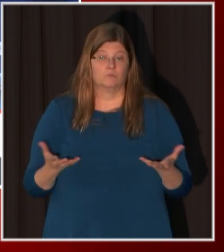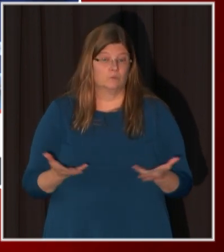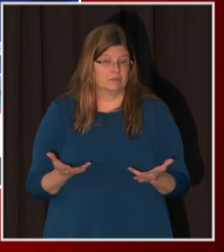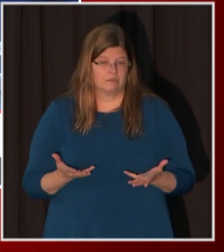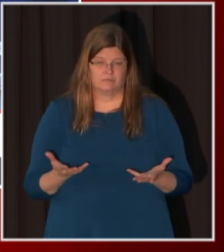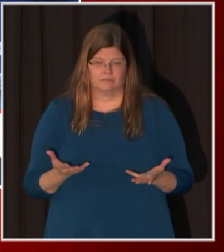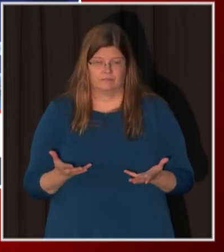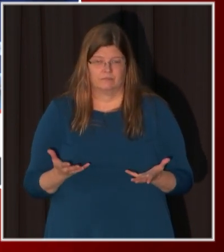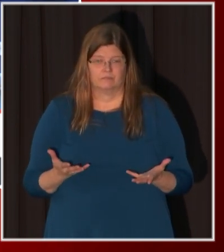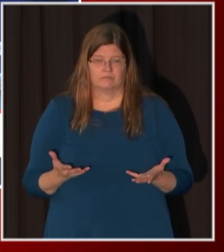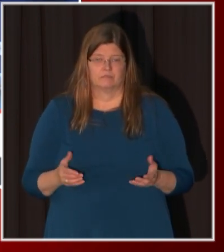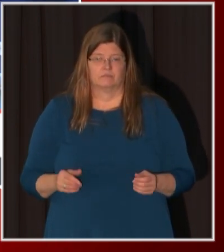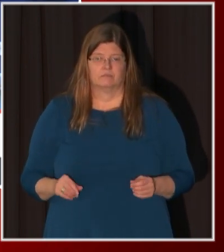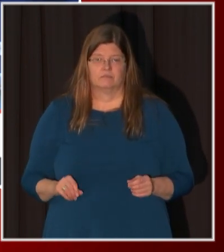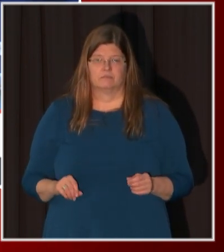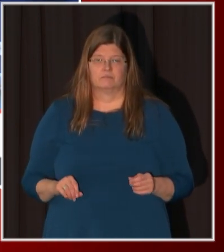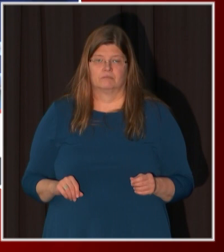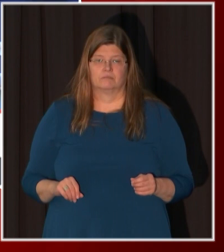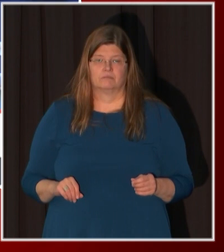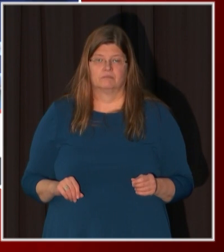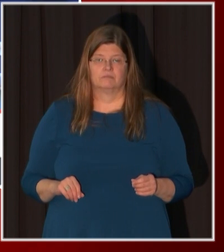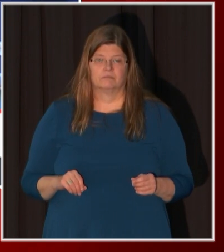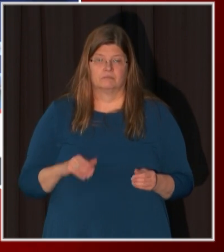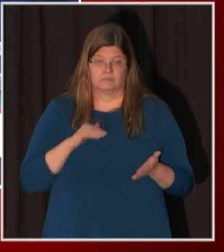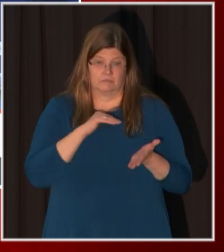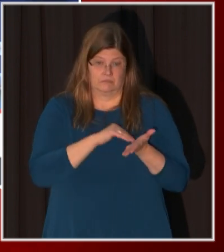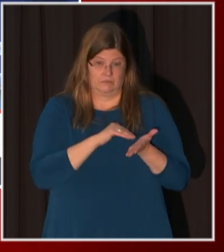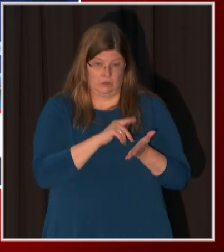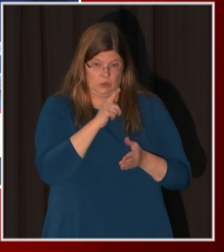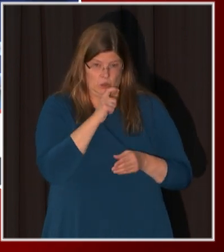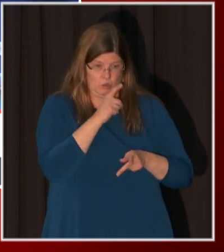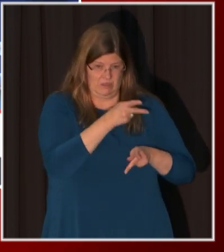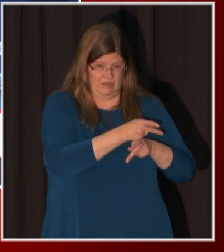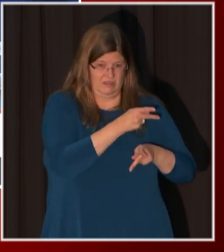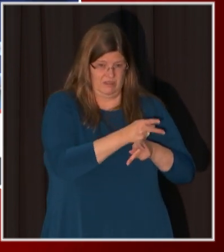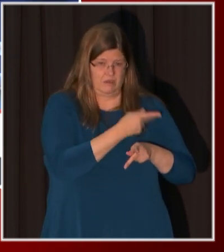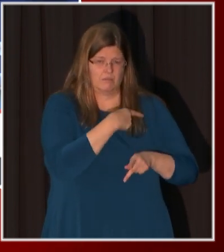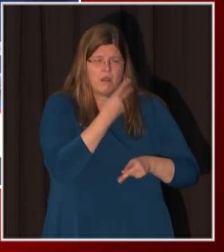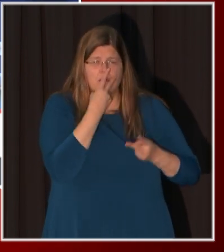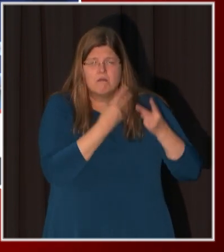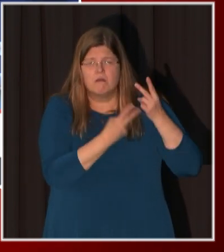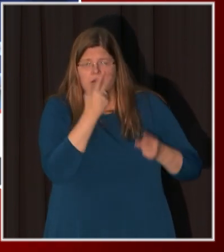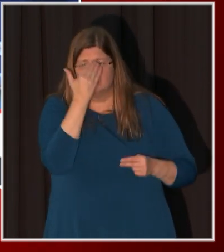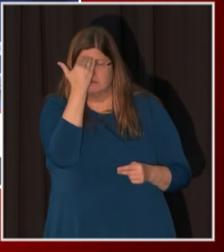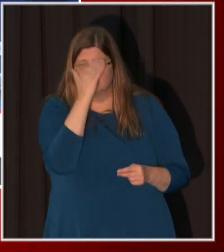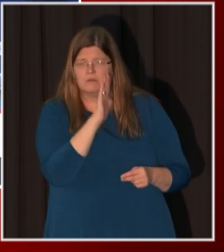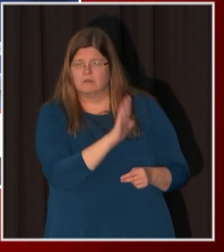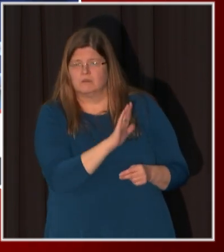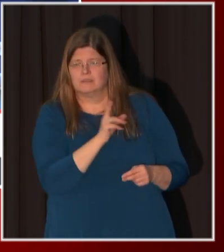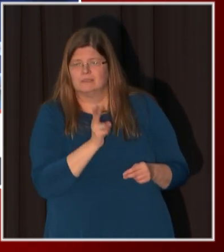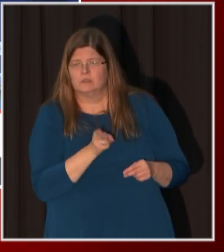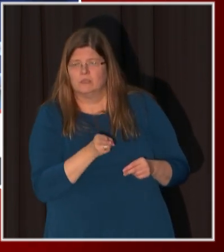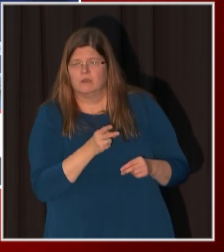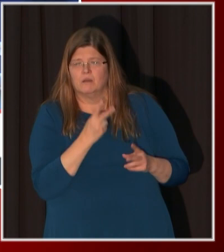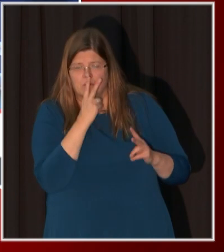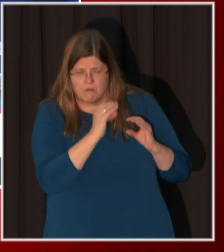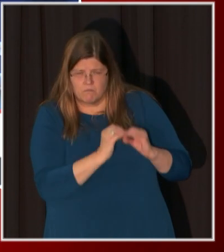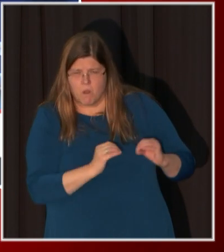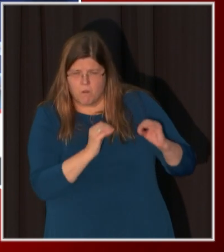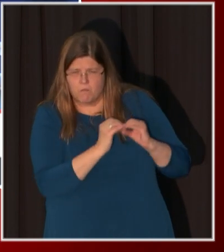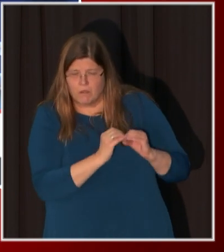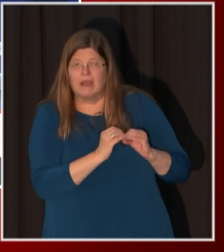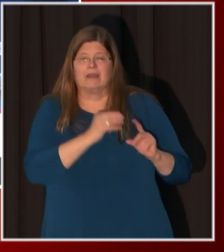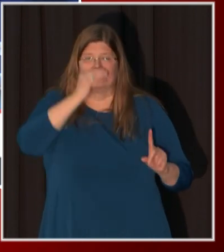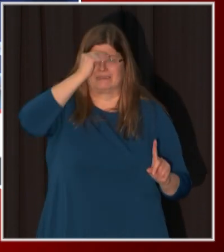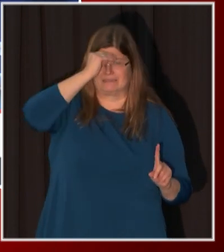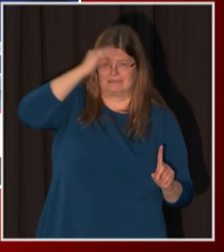who are providing the care may see some increasing trends, and then they may be noted at the state level, primarily states